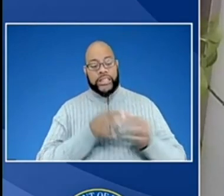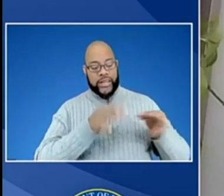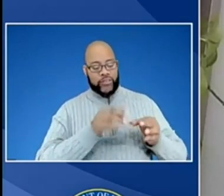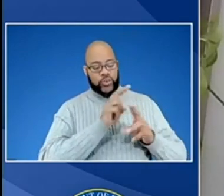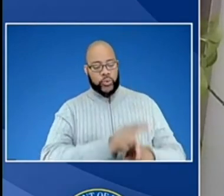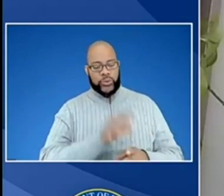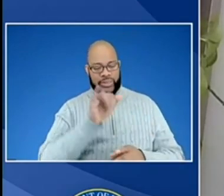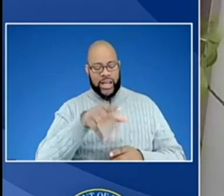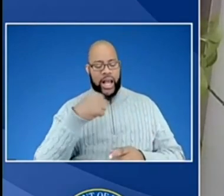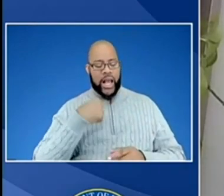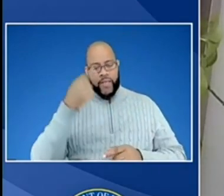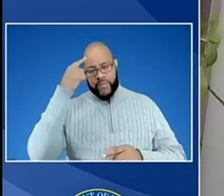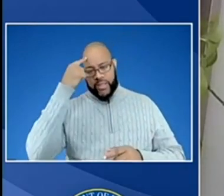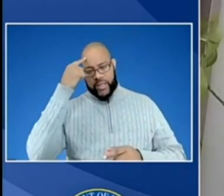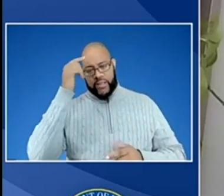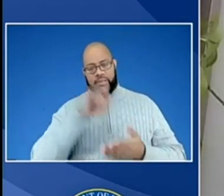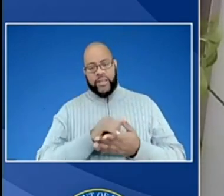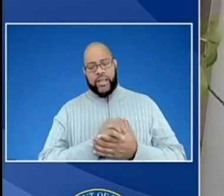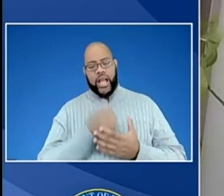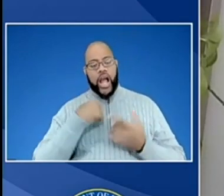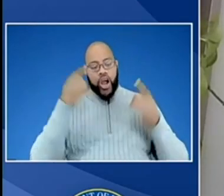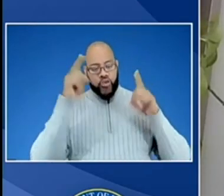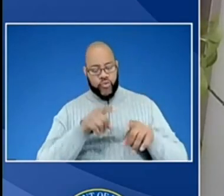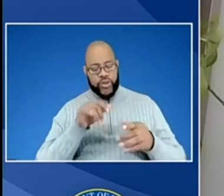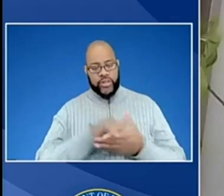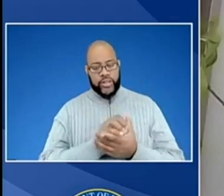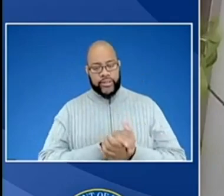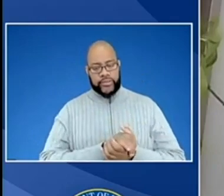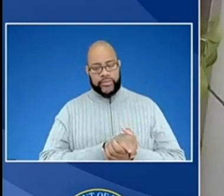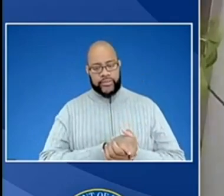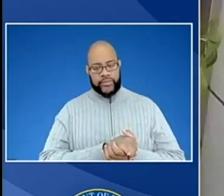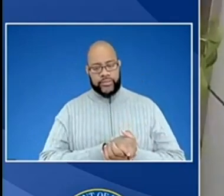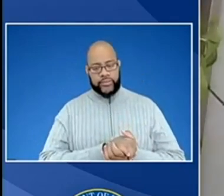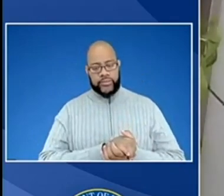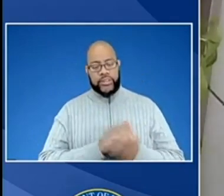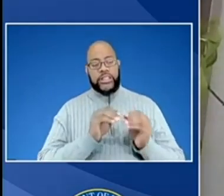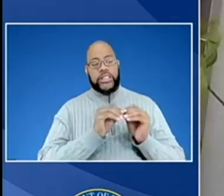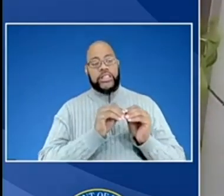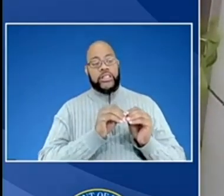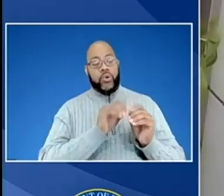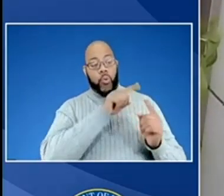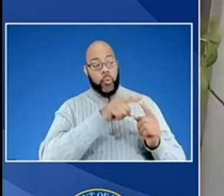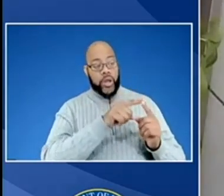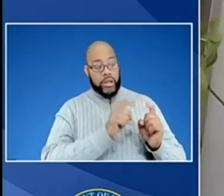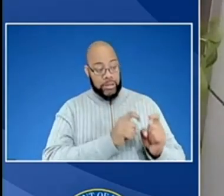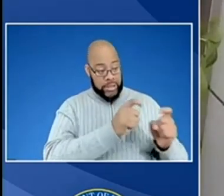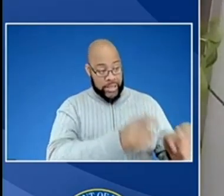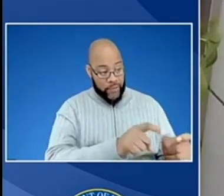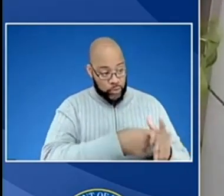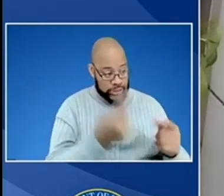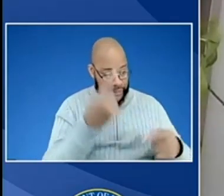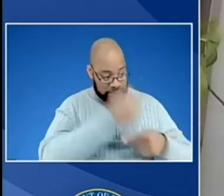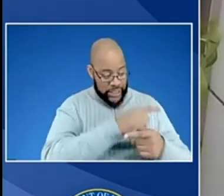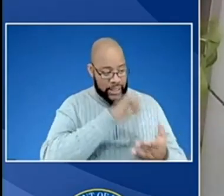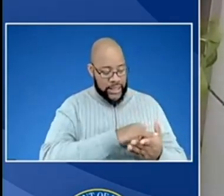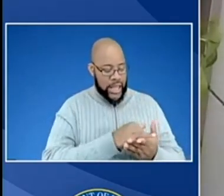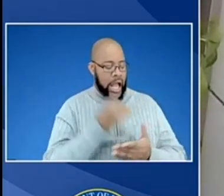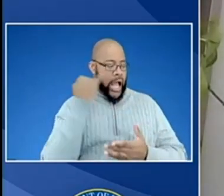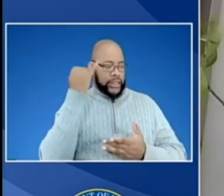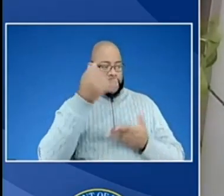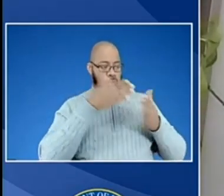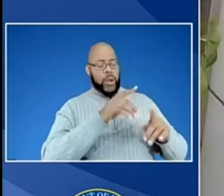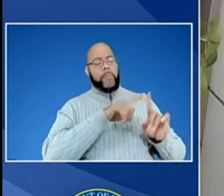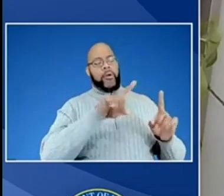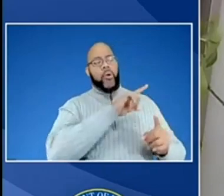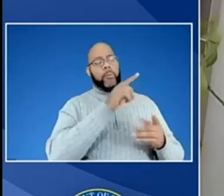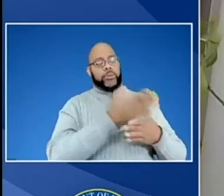here. And I think I agree that disbursement date or origination date would be the ideal way. But even